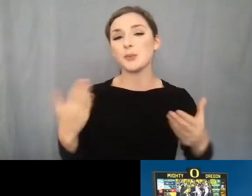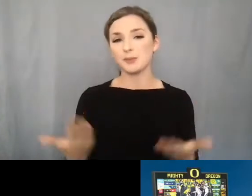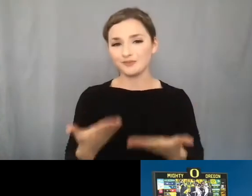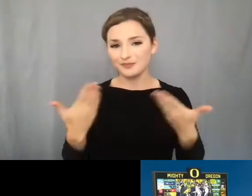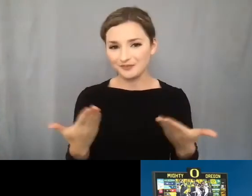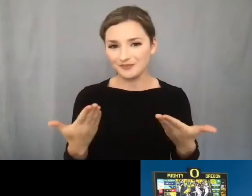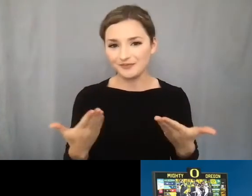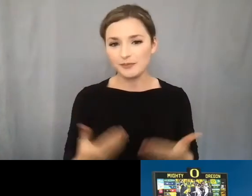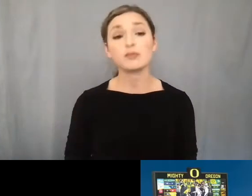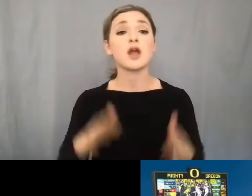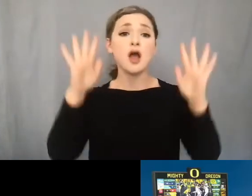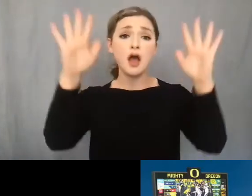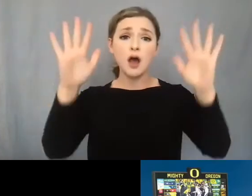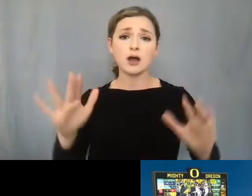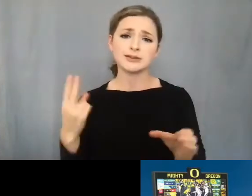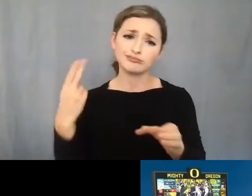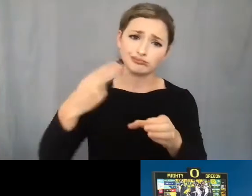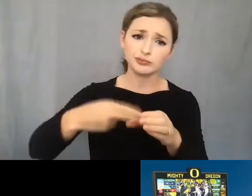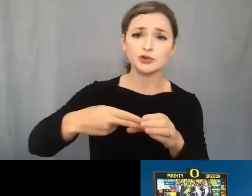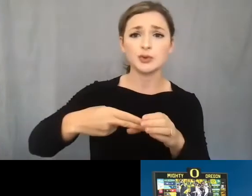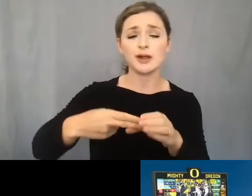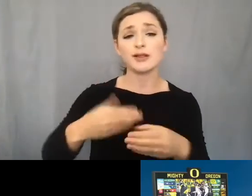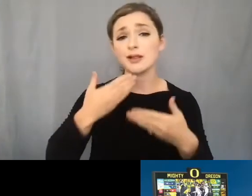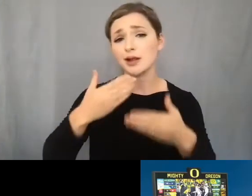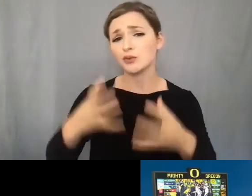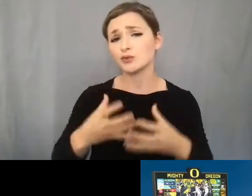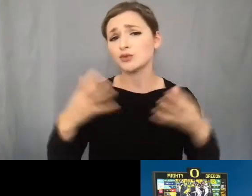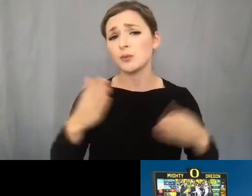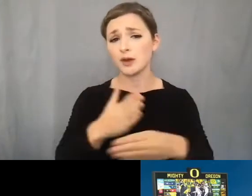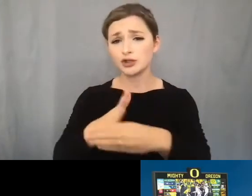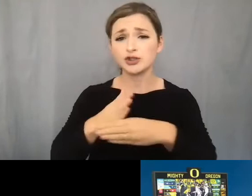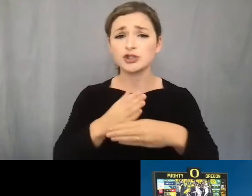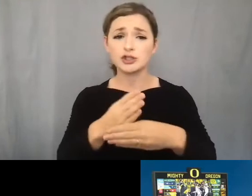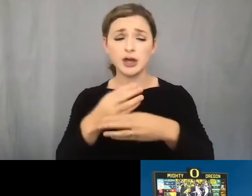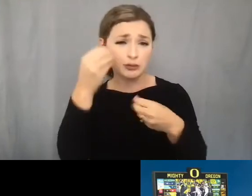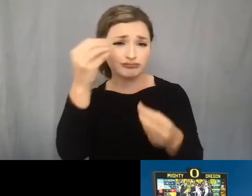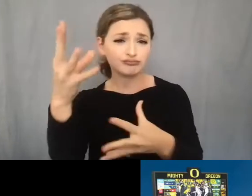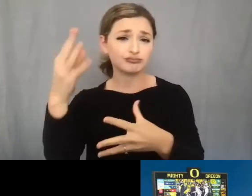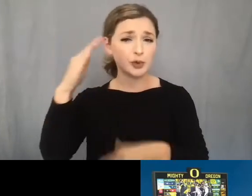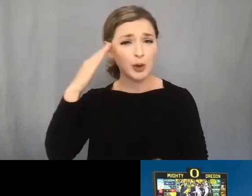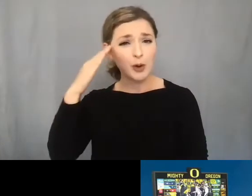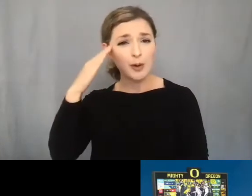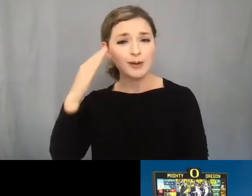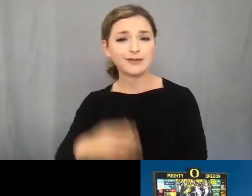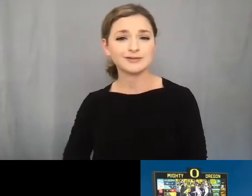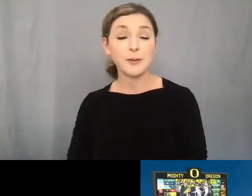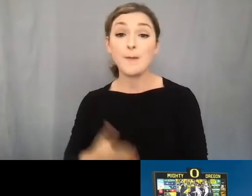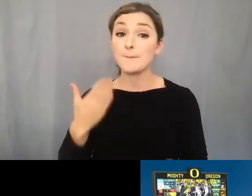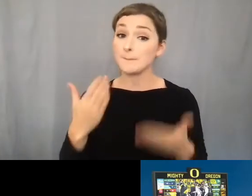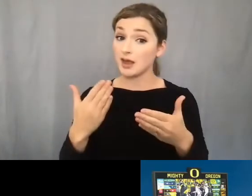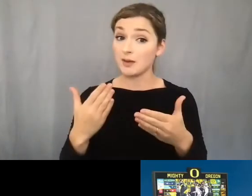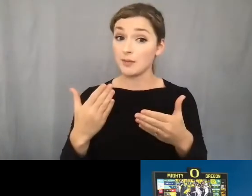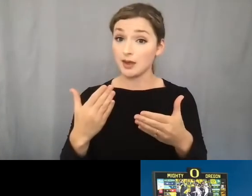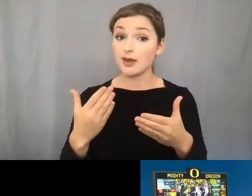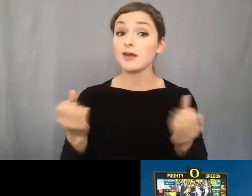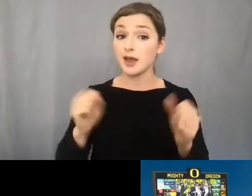awesome having you. And thank you for sharing all your knowledge. And maybe we can come back again another time.